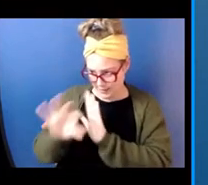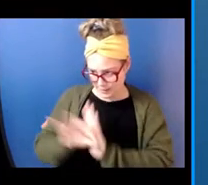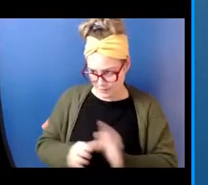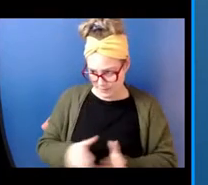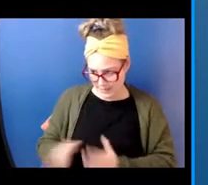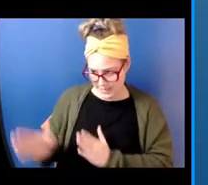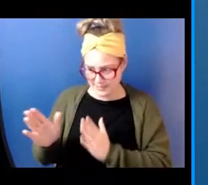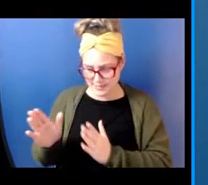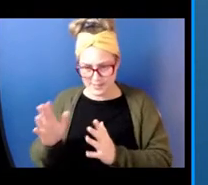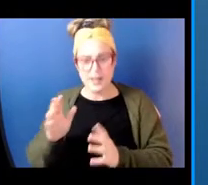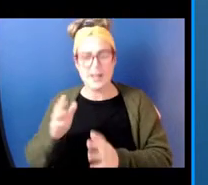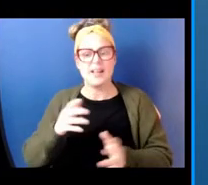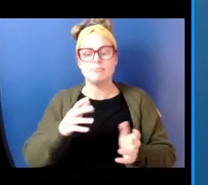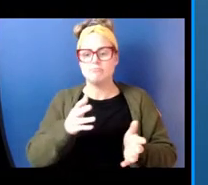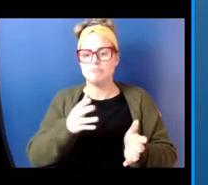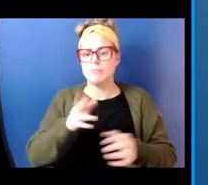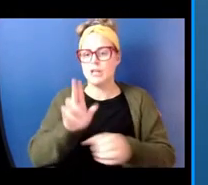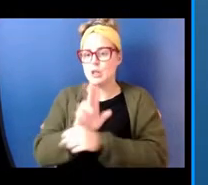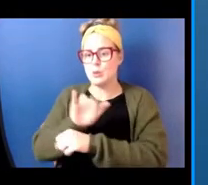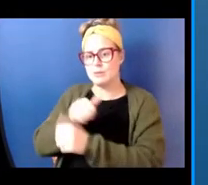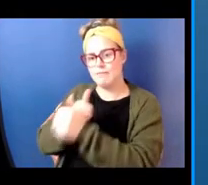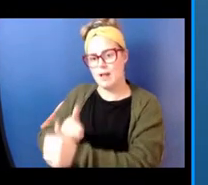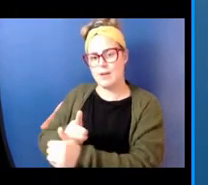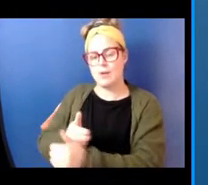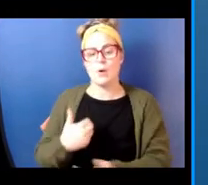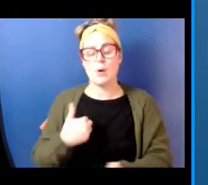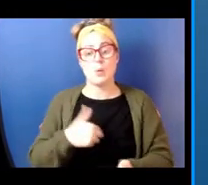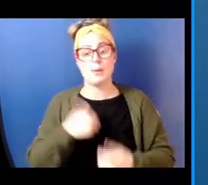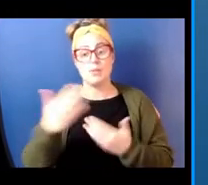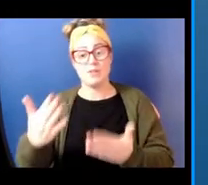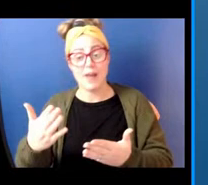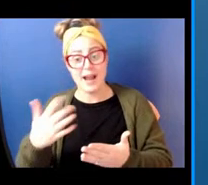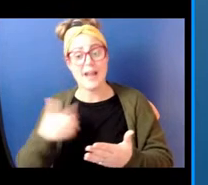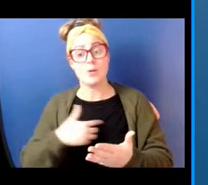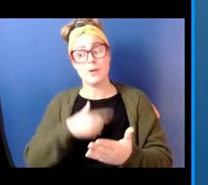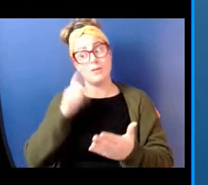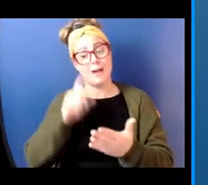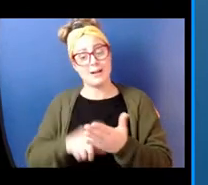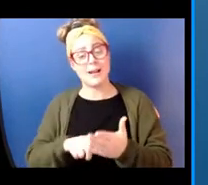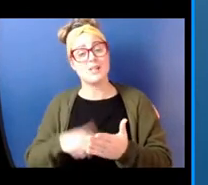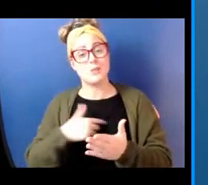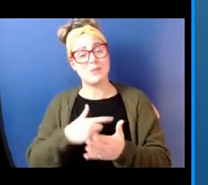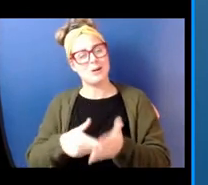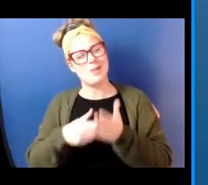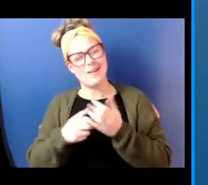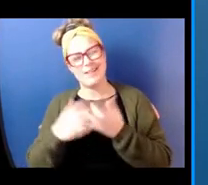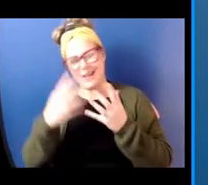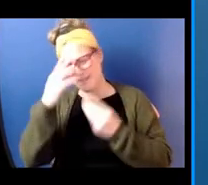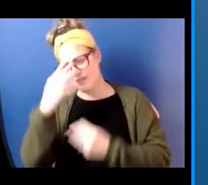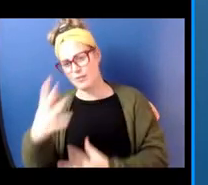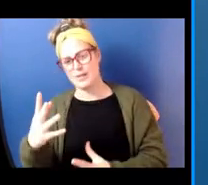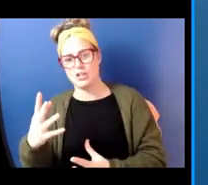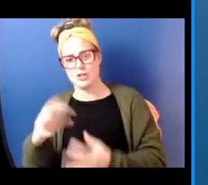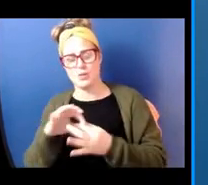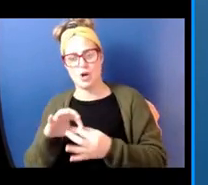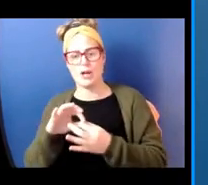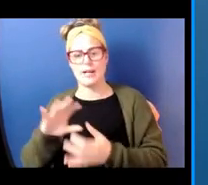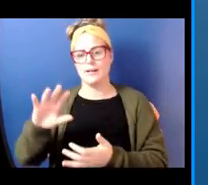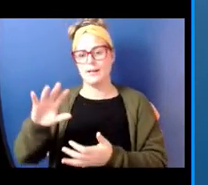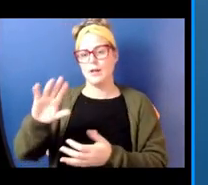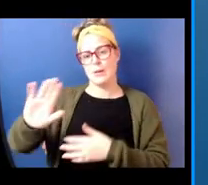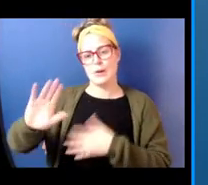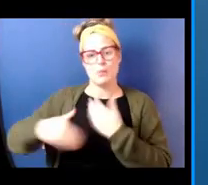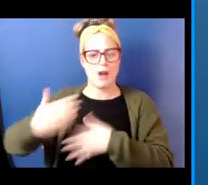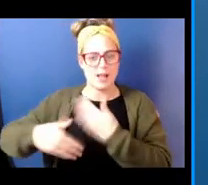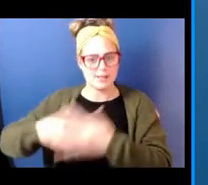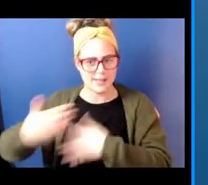plan to States because we recognize that we require a lot of information from the state parties about their process as a